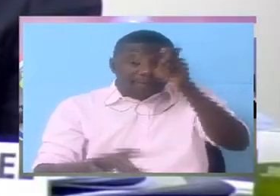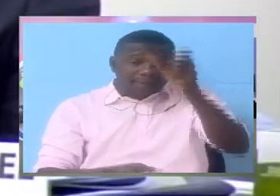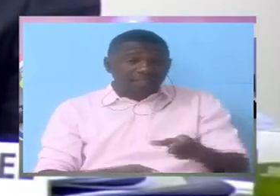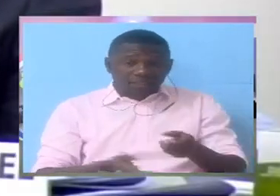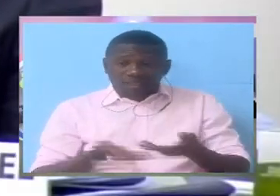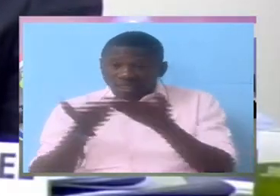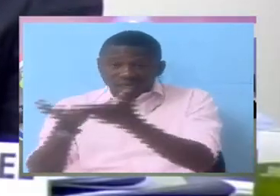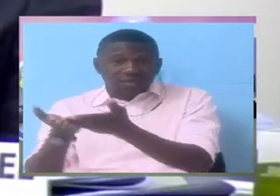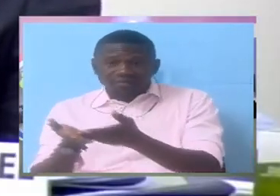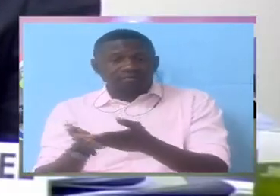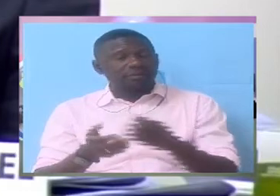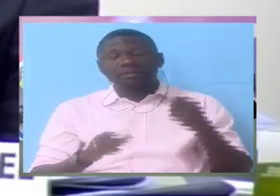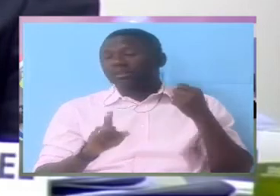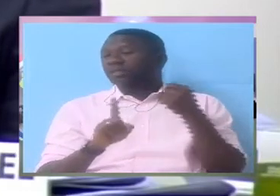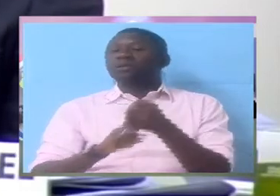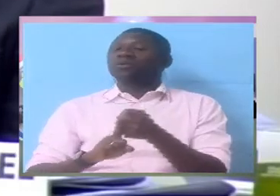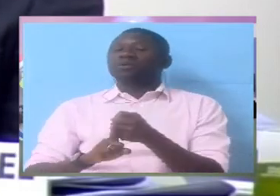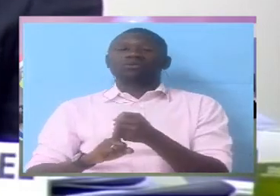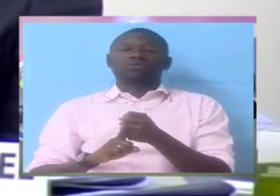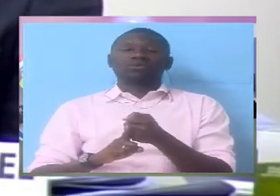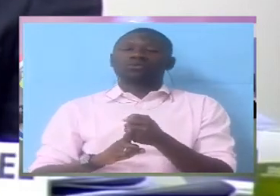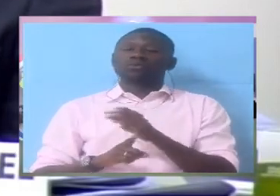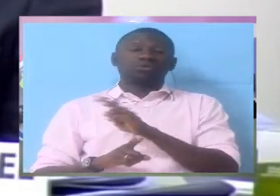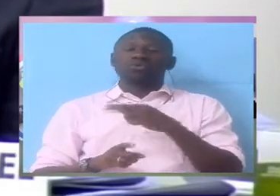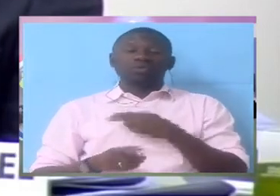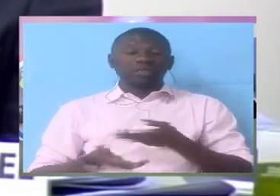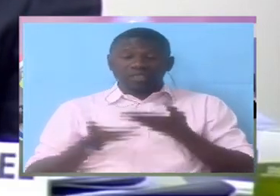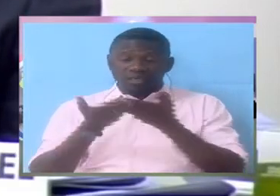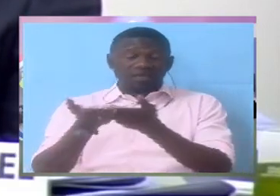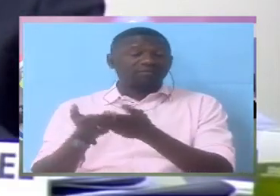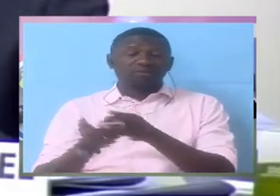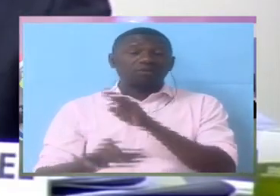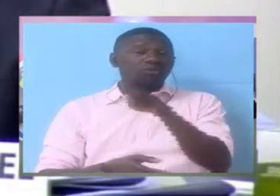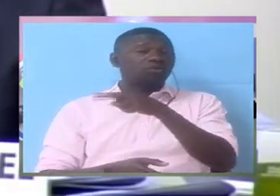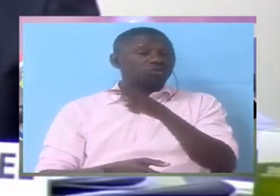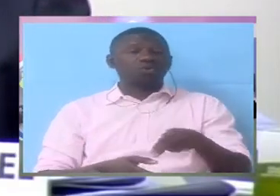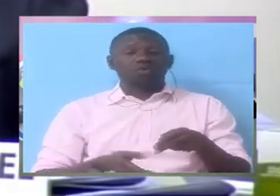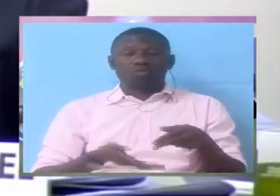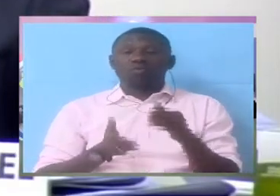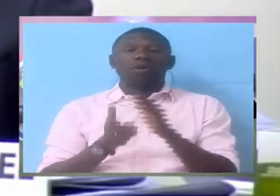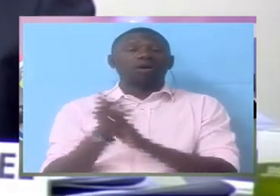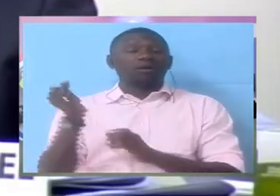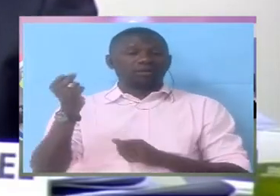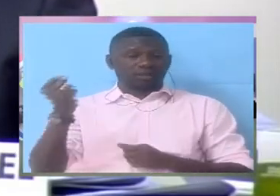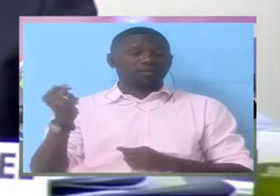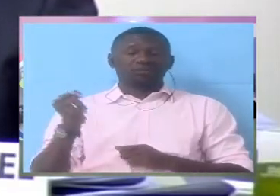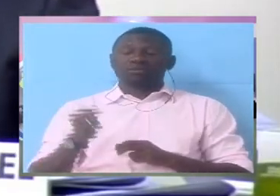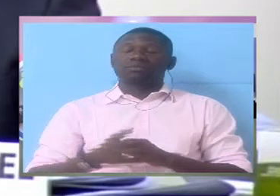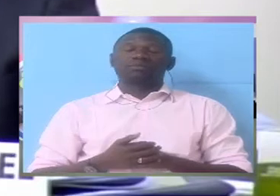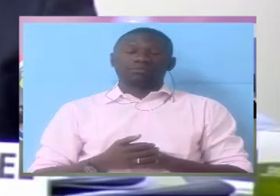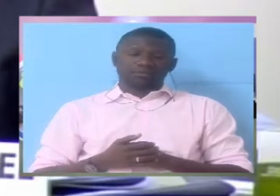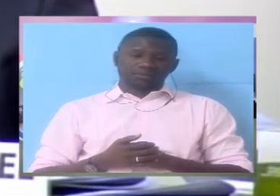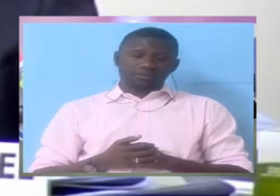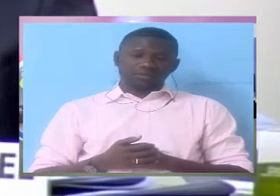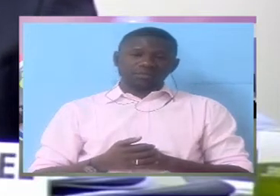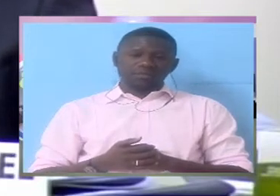lubia kanta anyin kamala akana dum bulok jawo kono de. I can understand that. No, it's all for harm,